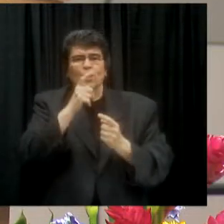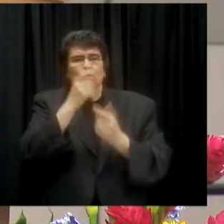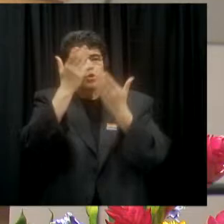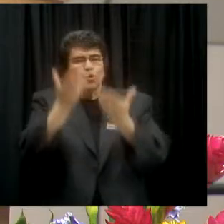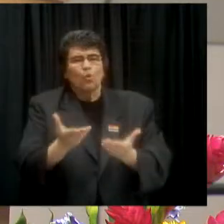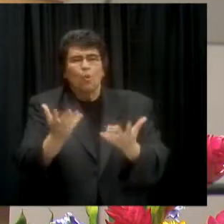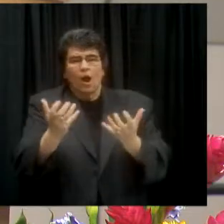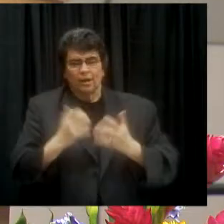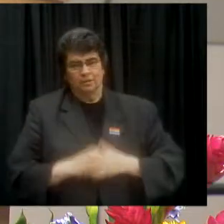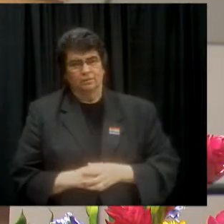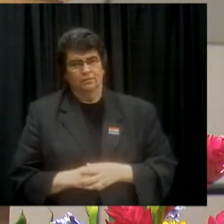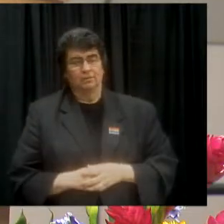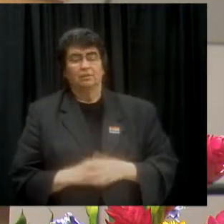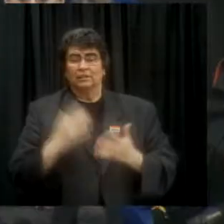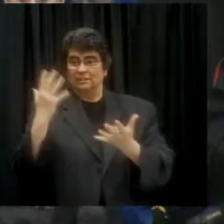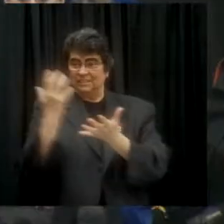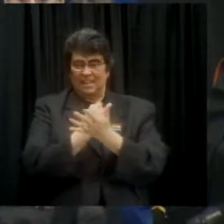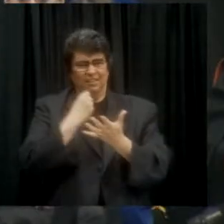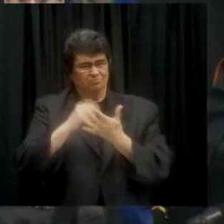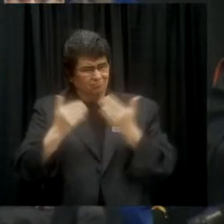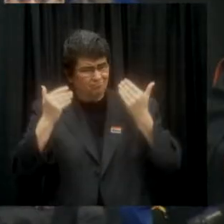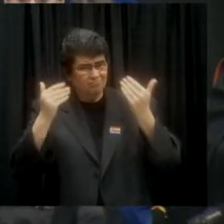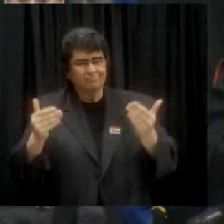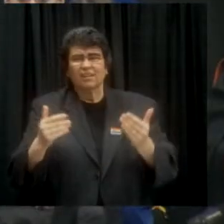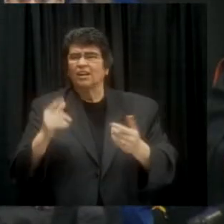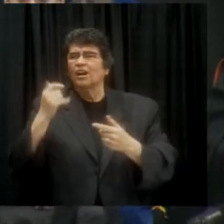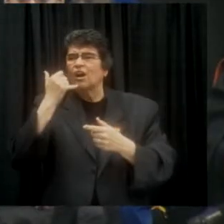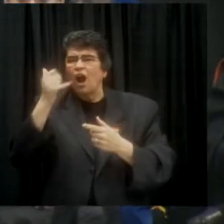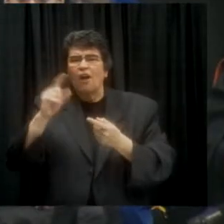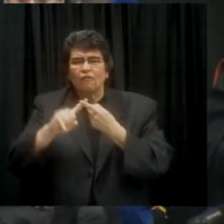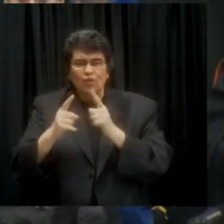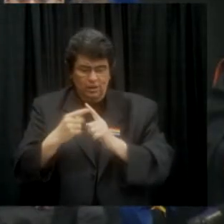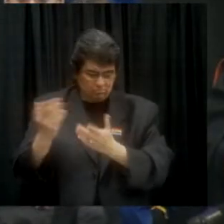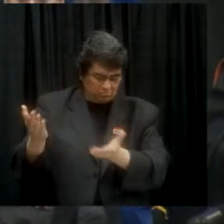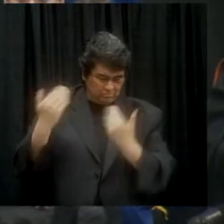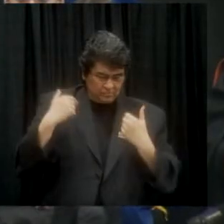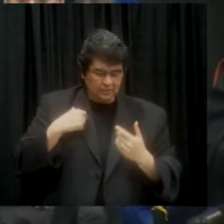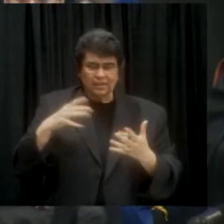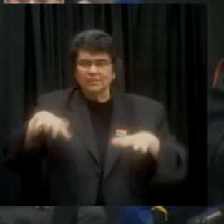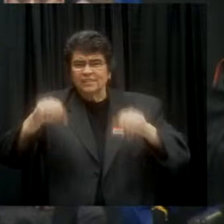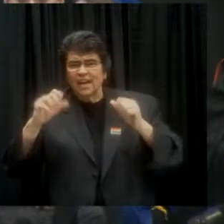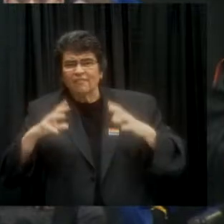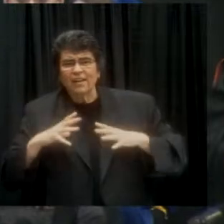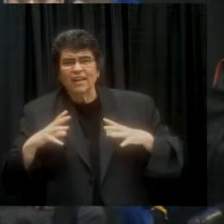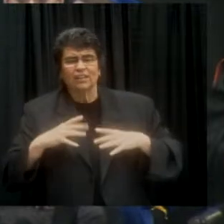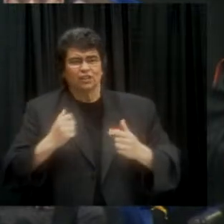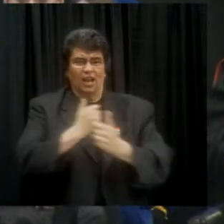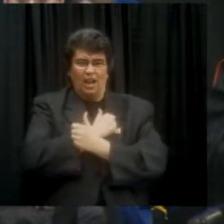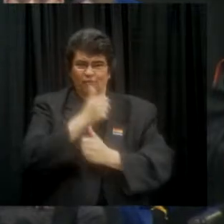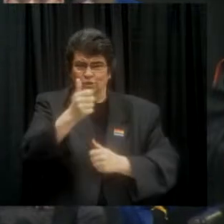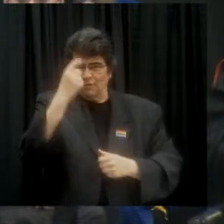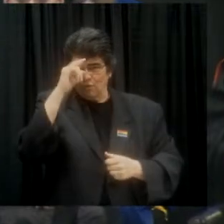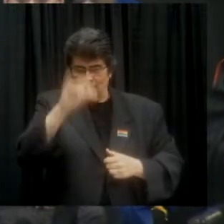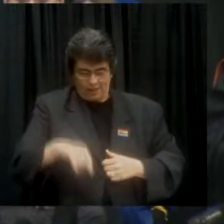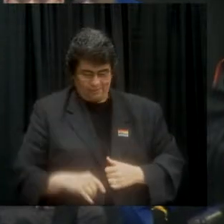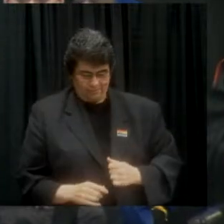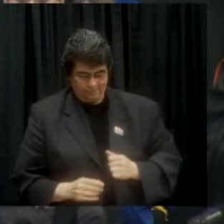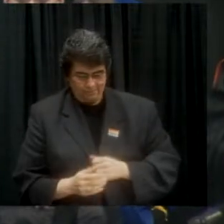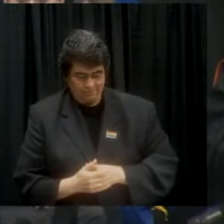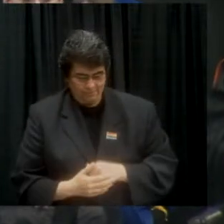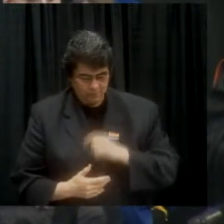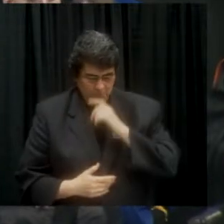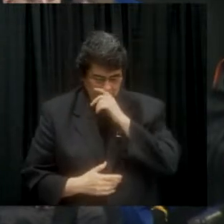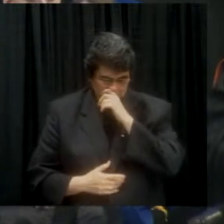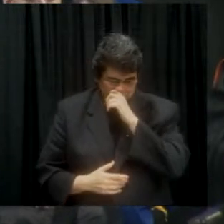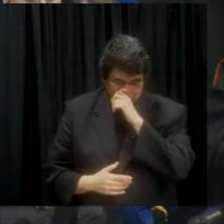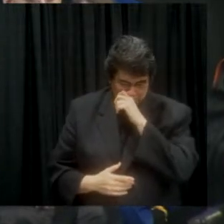be. So take that shot, call your friend, ask for that interview, take the vacation, and love yourself for it.